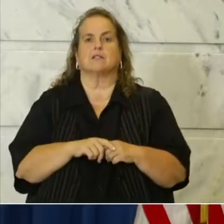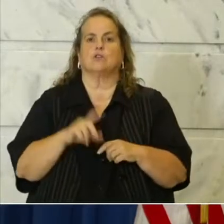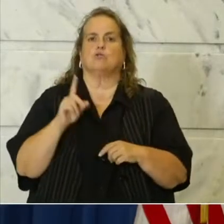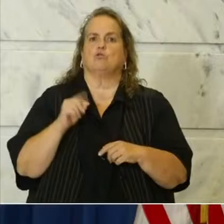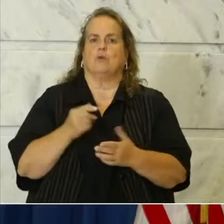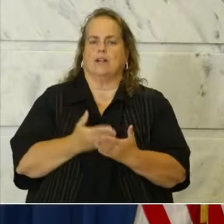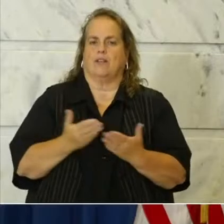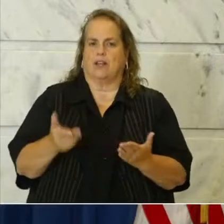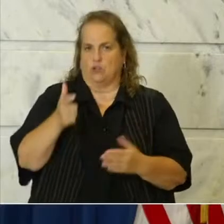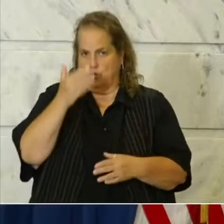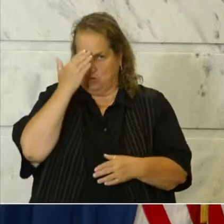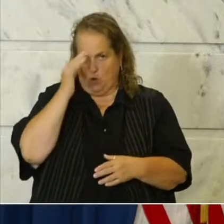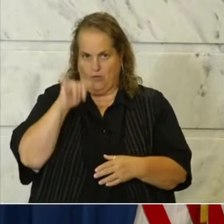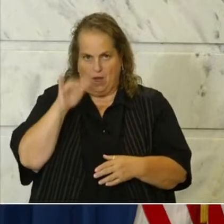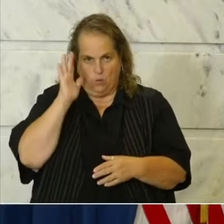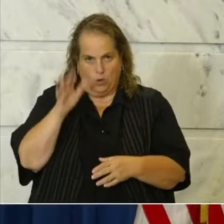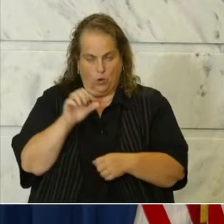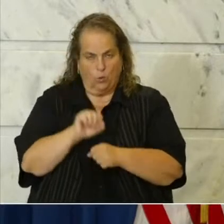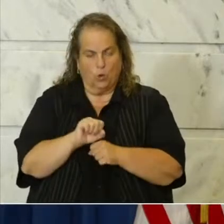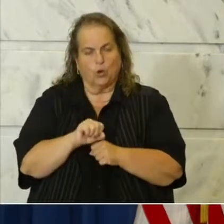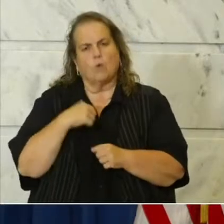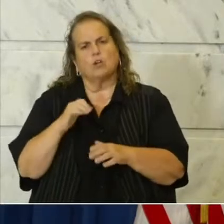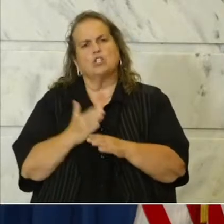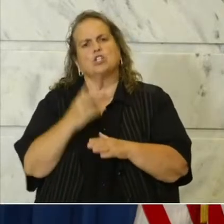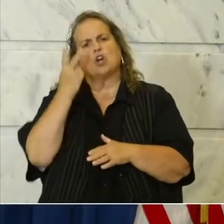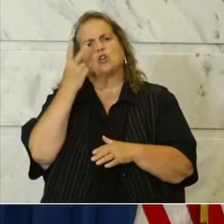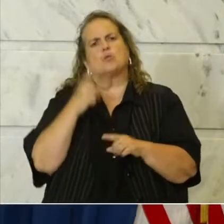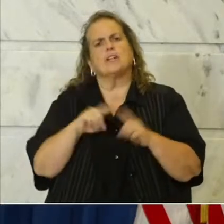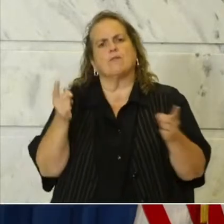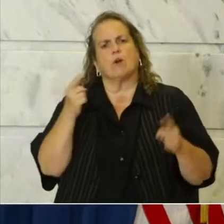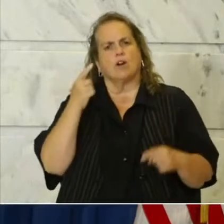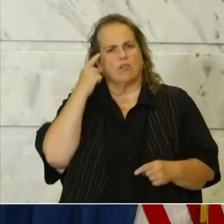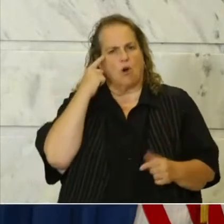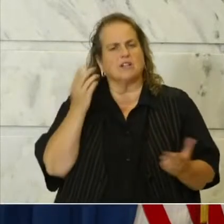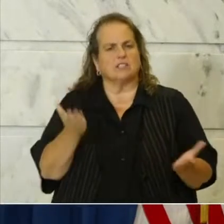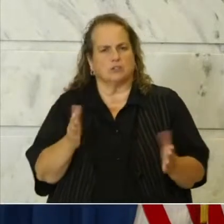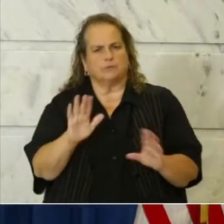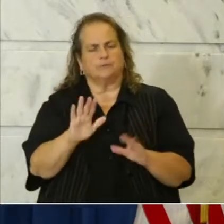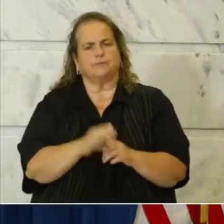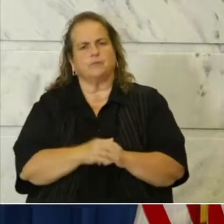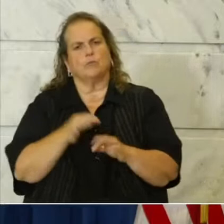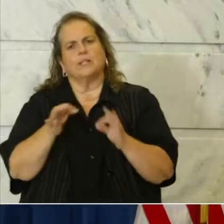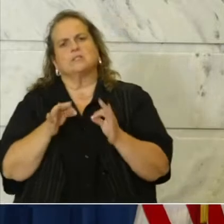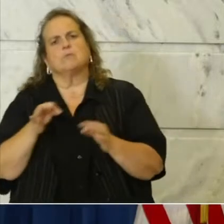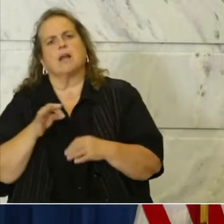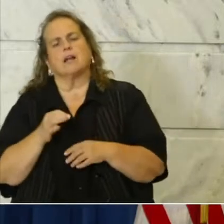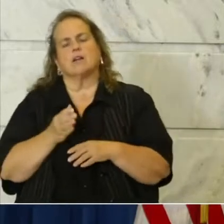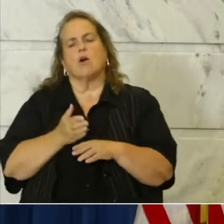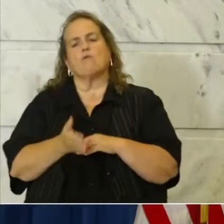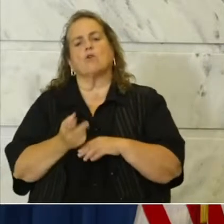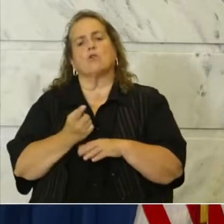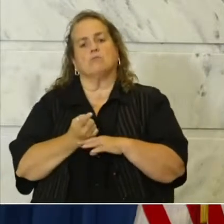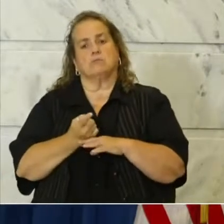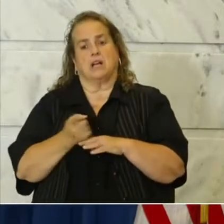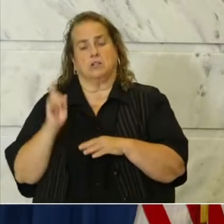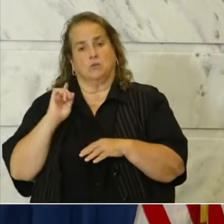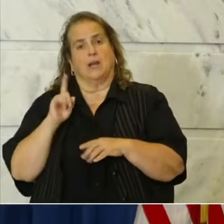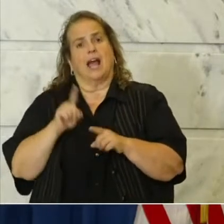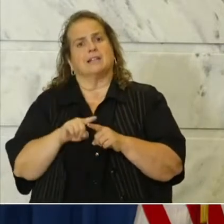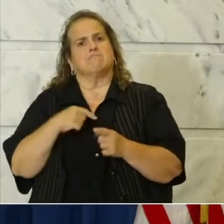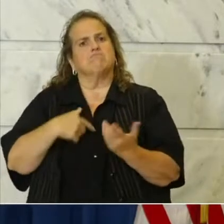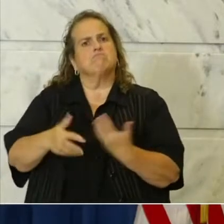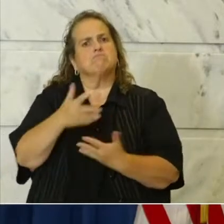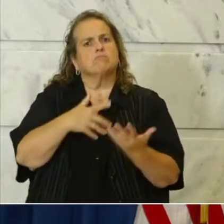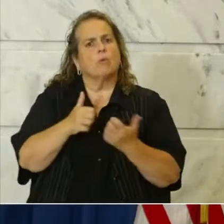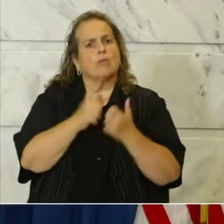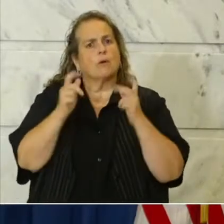things that we know will work. I wanted to share 2 different thoughts here. Over the last week, as I interact with people and